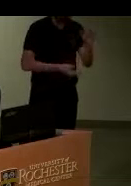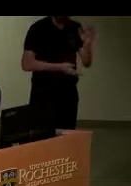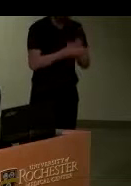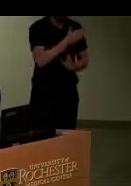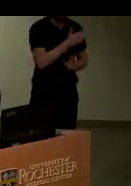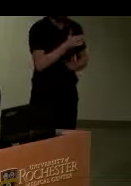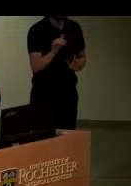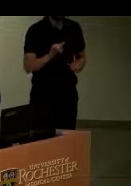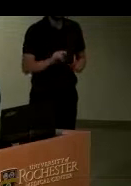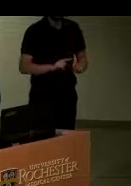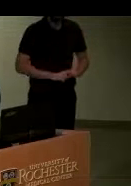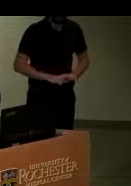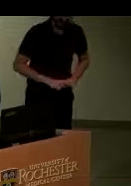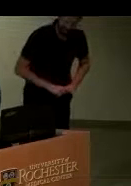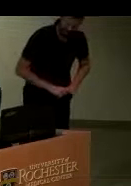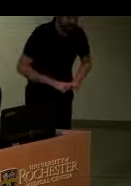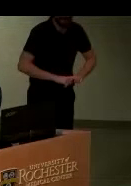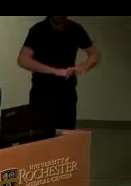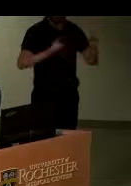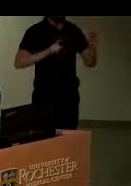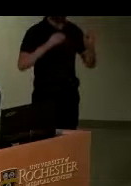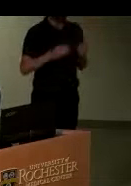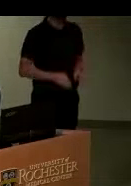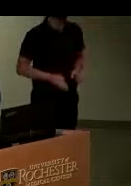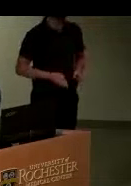she was like a completely different person.